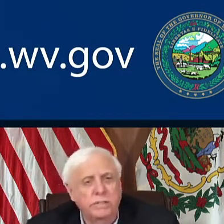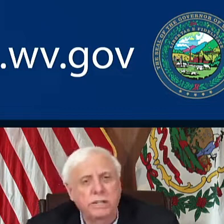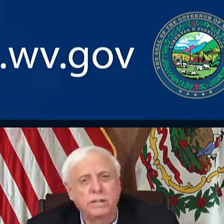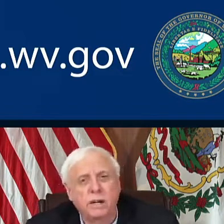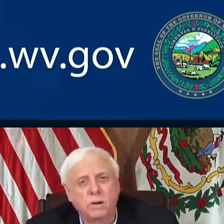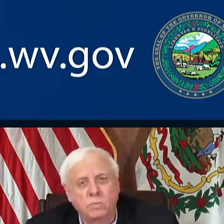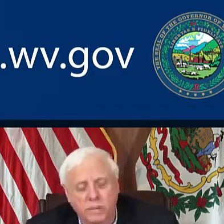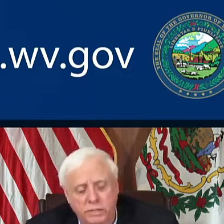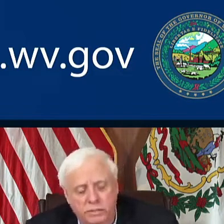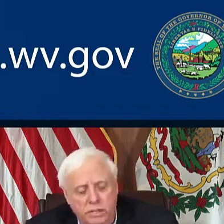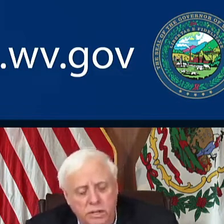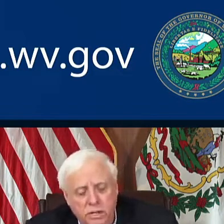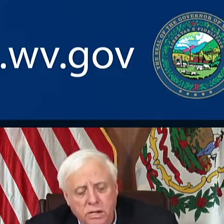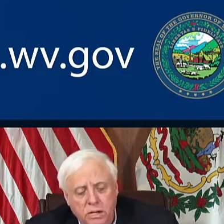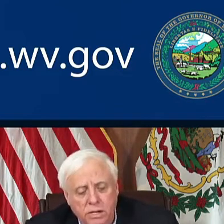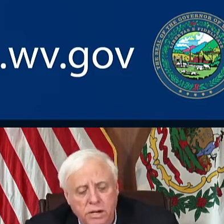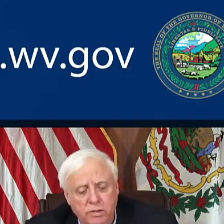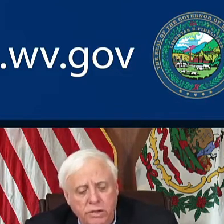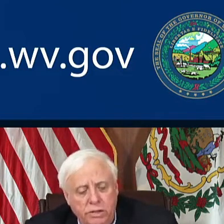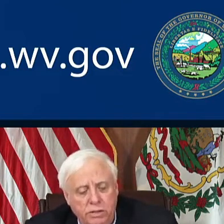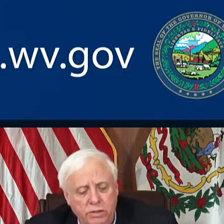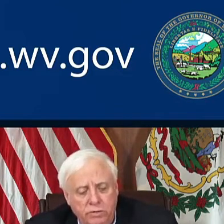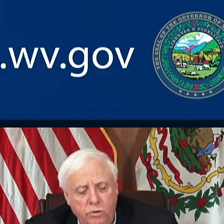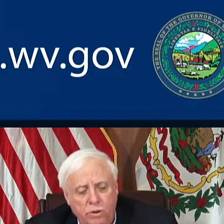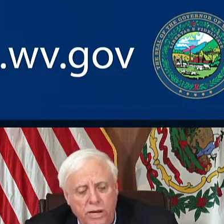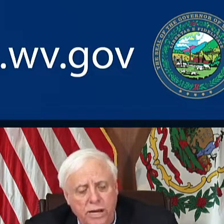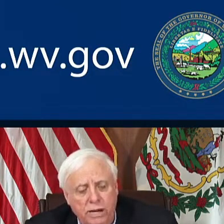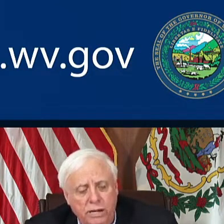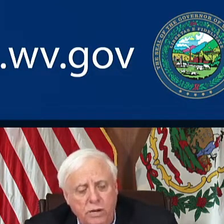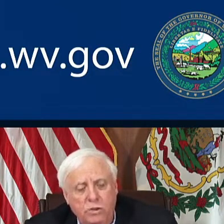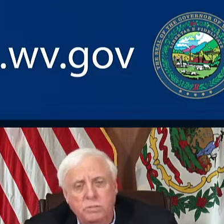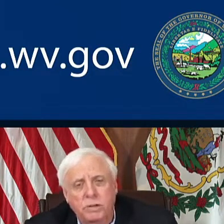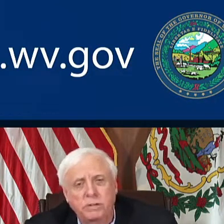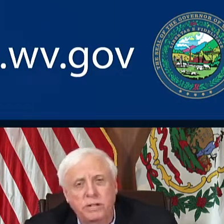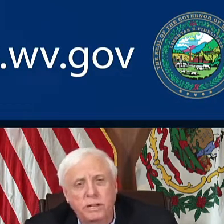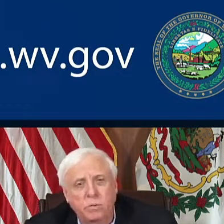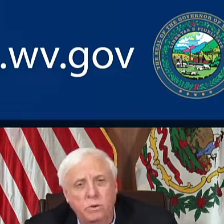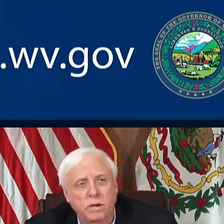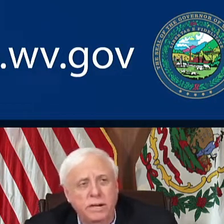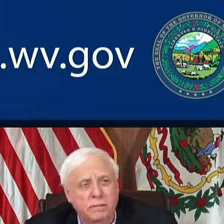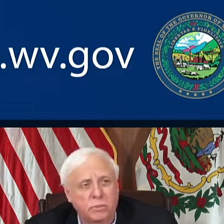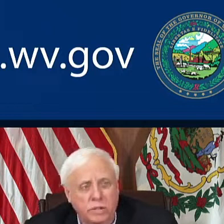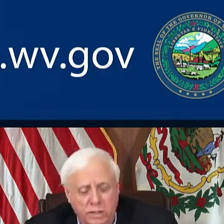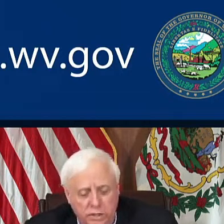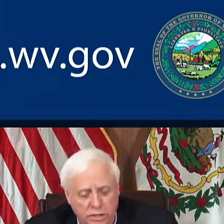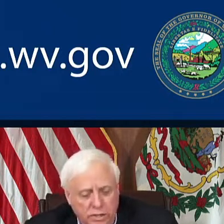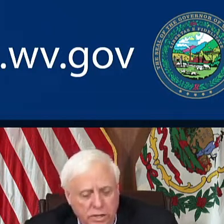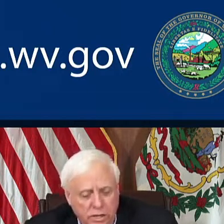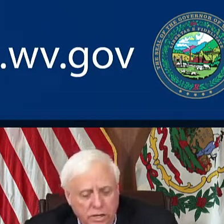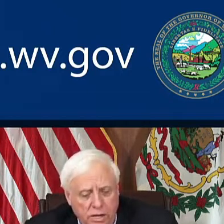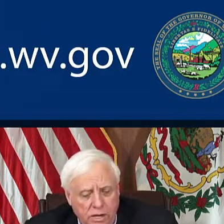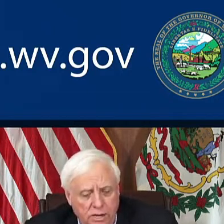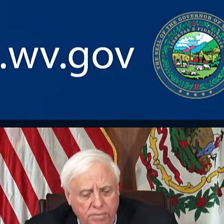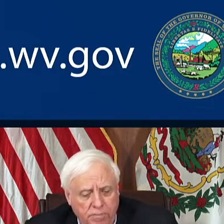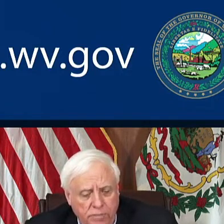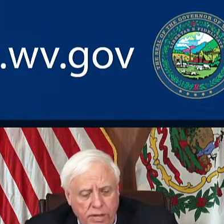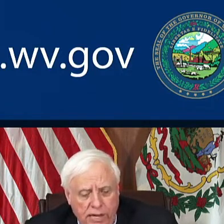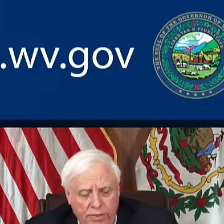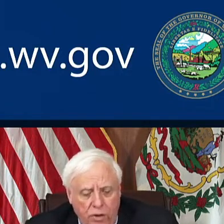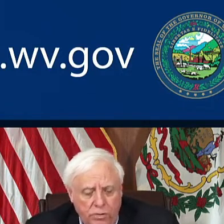administration sending the home kits to, that's going out at no expense to anyone, and that's really good.